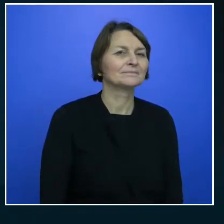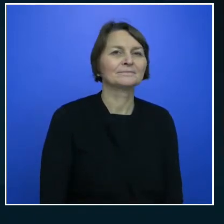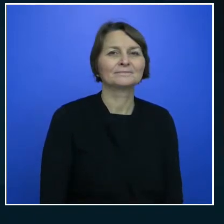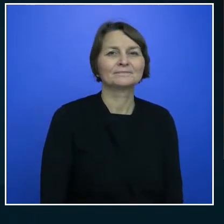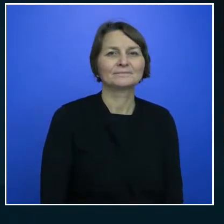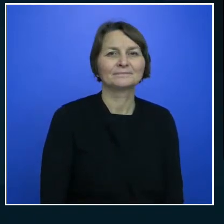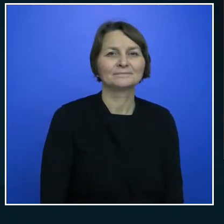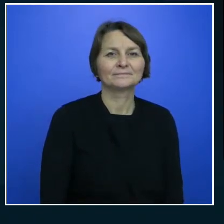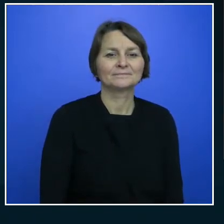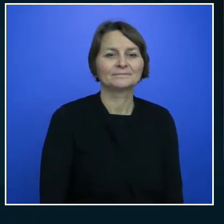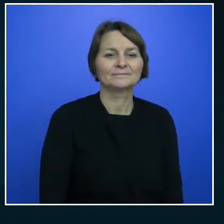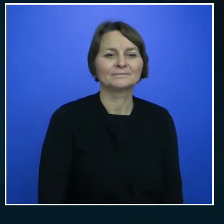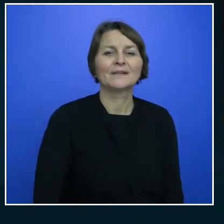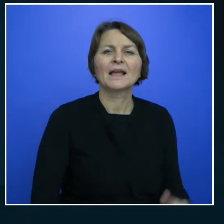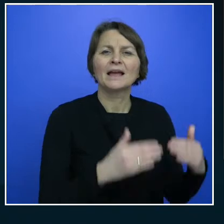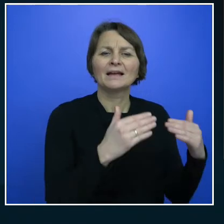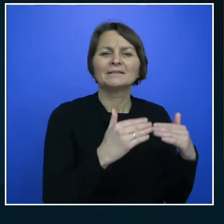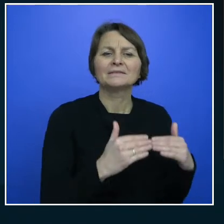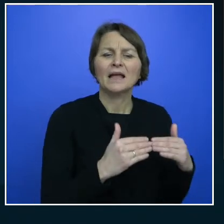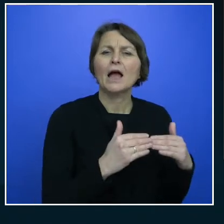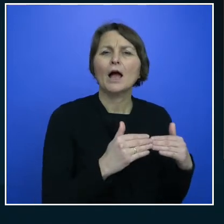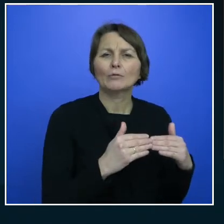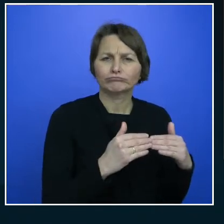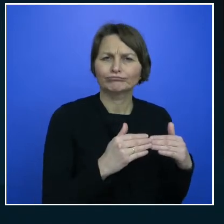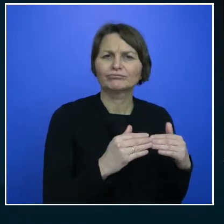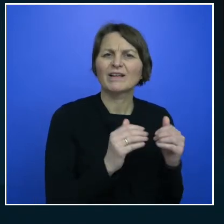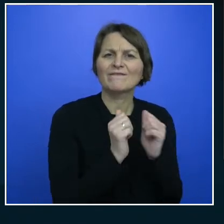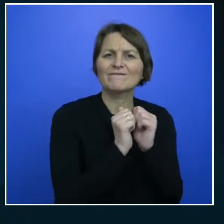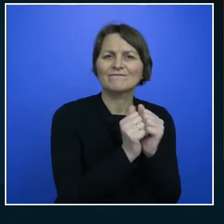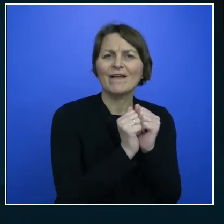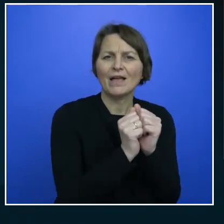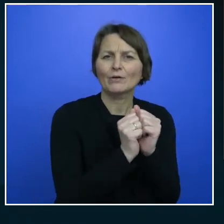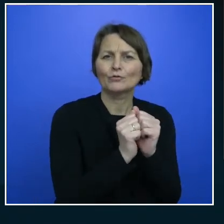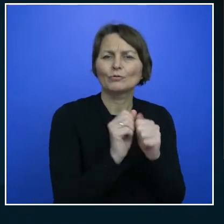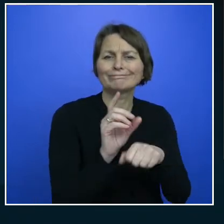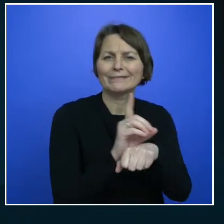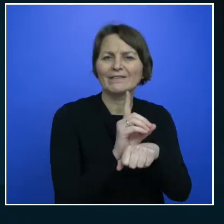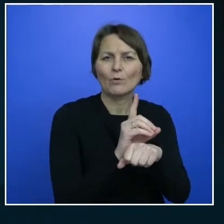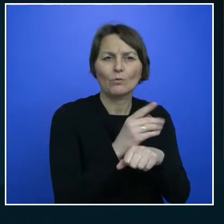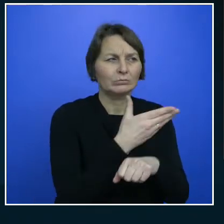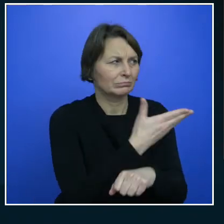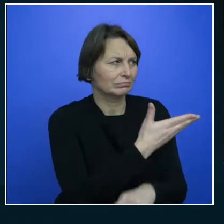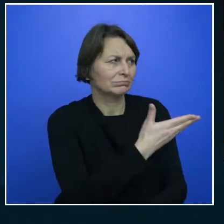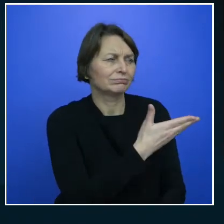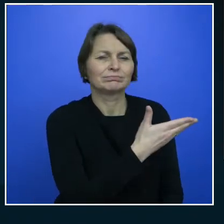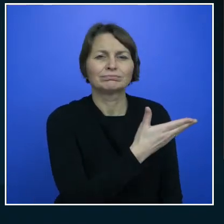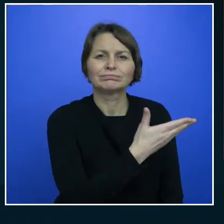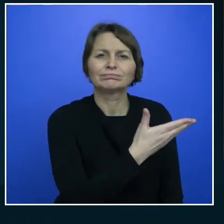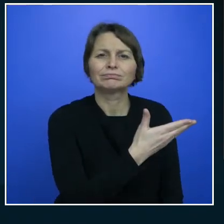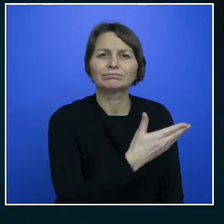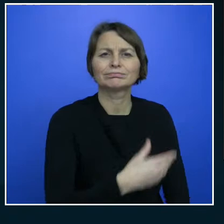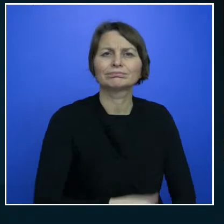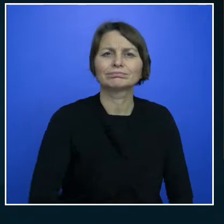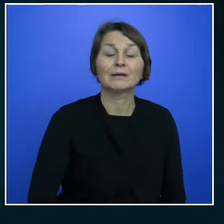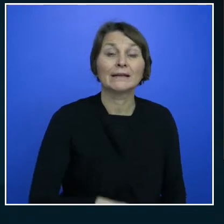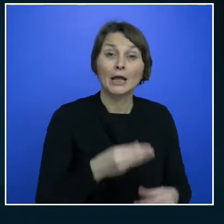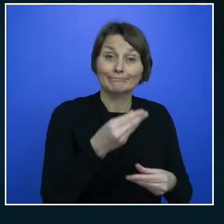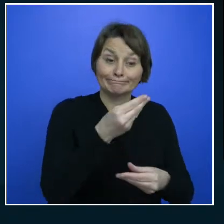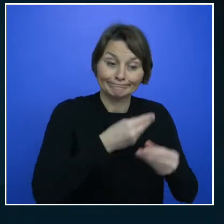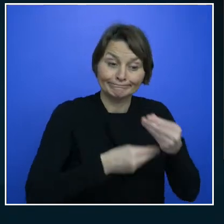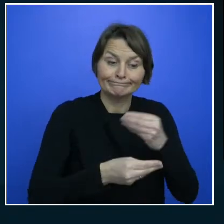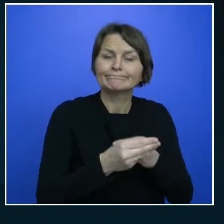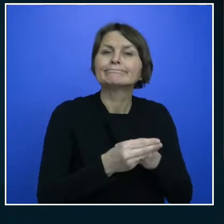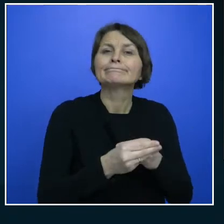default value, which in this case is that same Azure Thursday. And then we can replace this parameter with simply